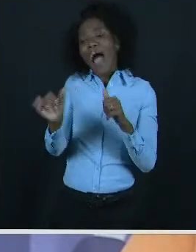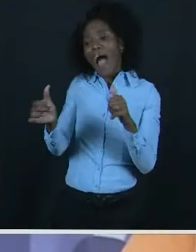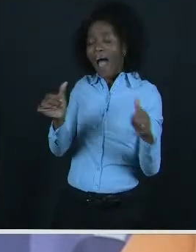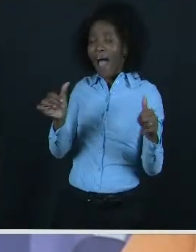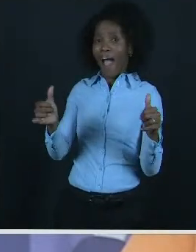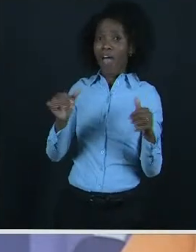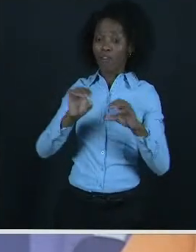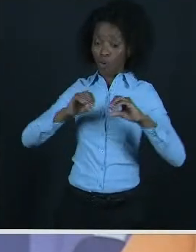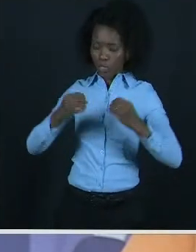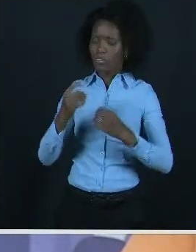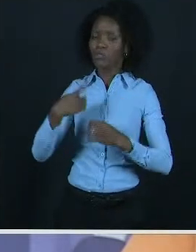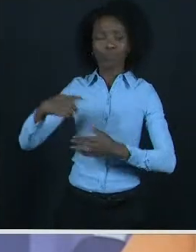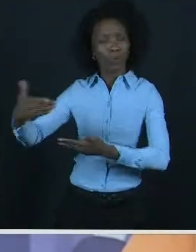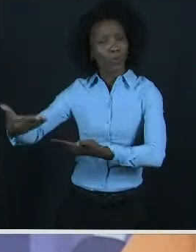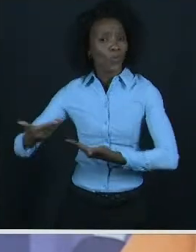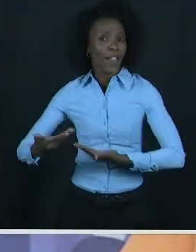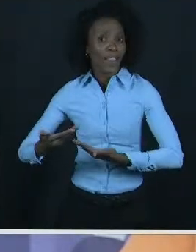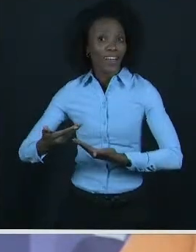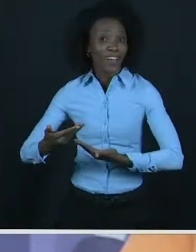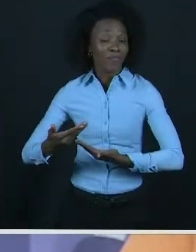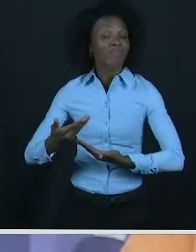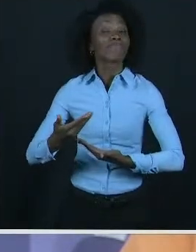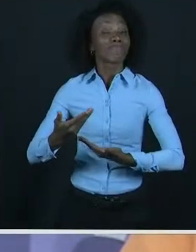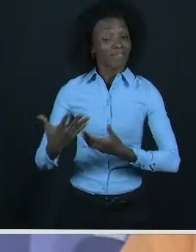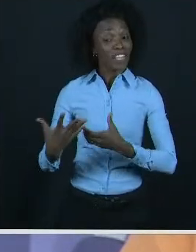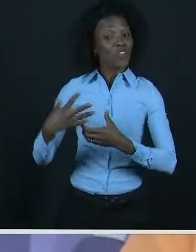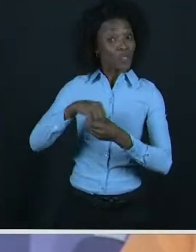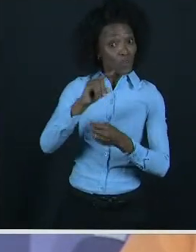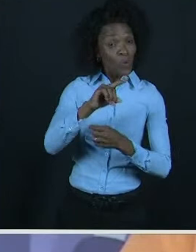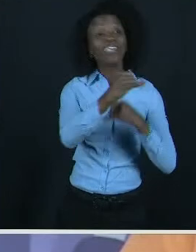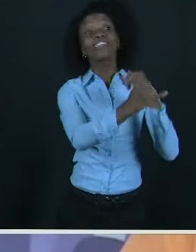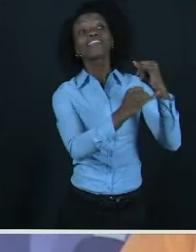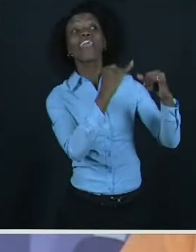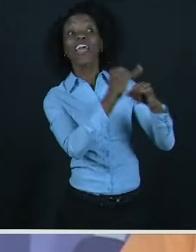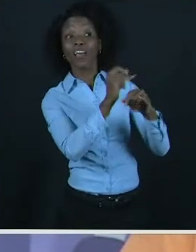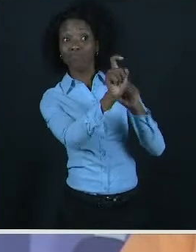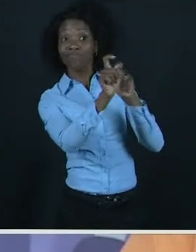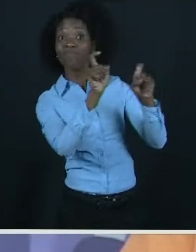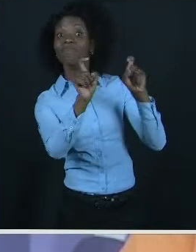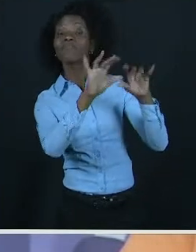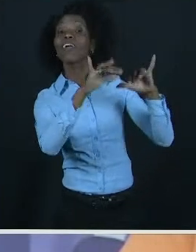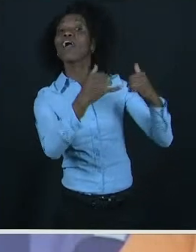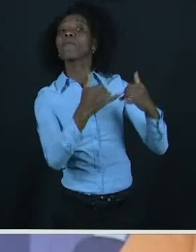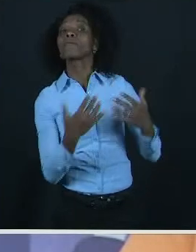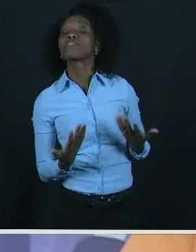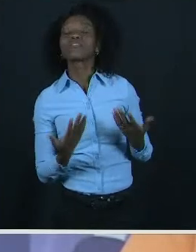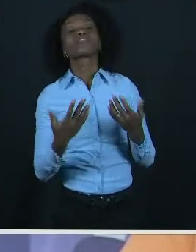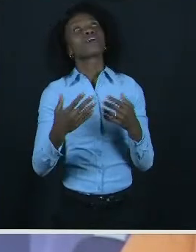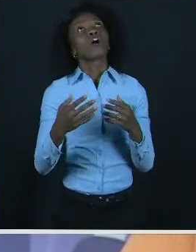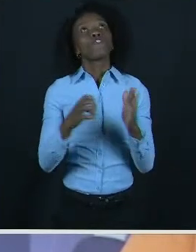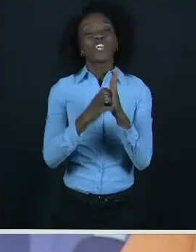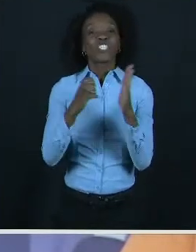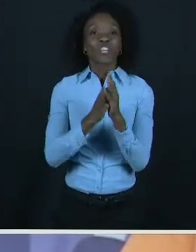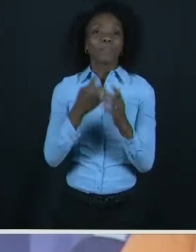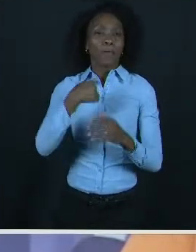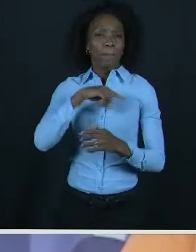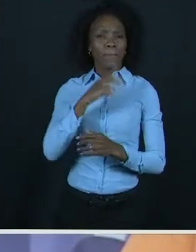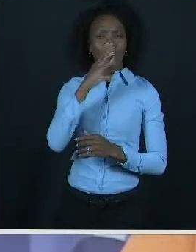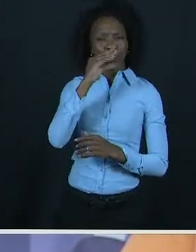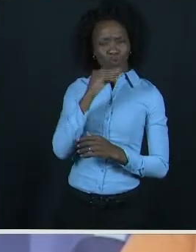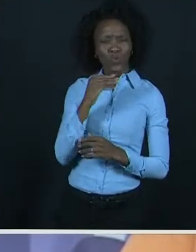organizations as well, including international bodies. For instance, I was talking to the